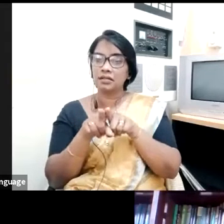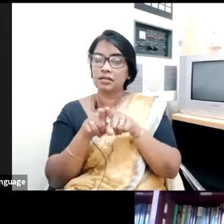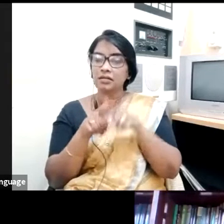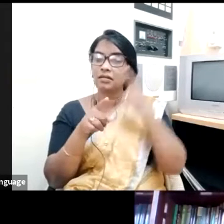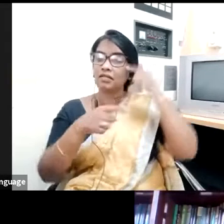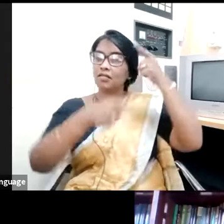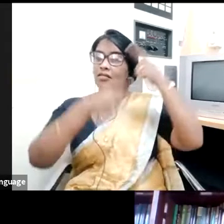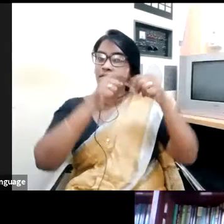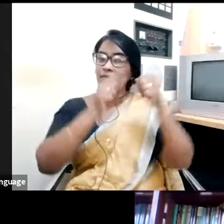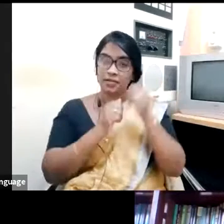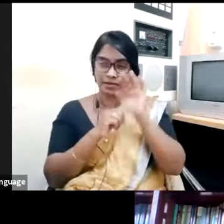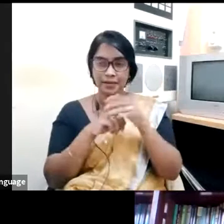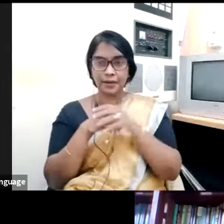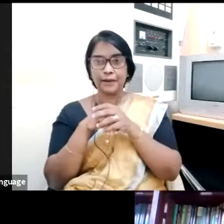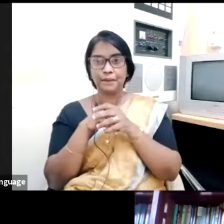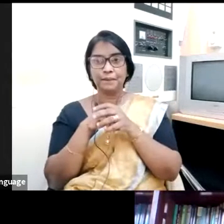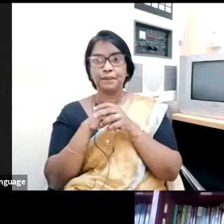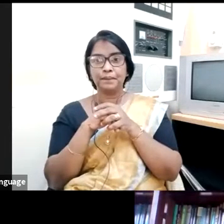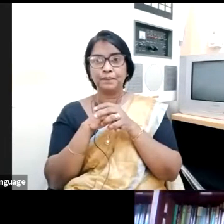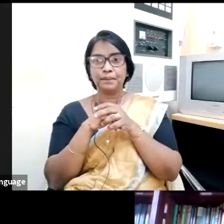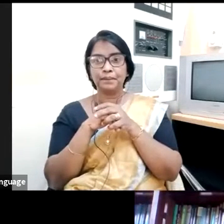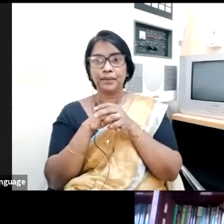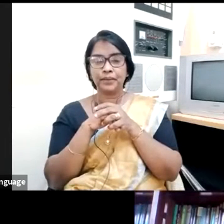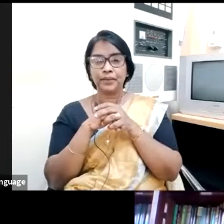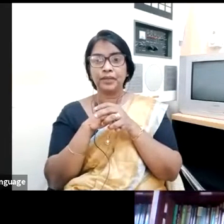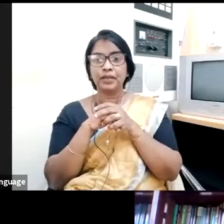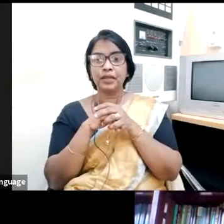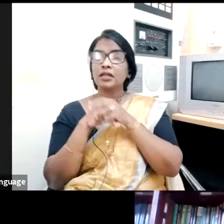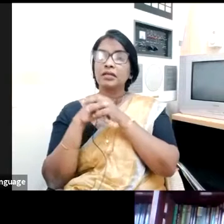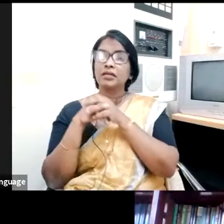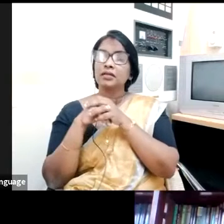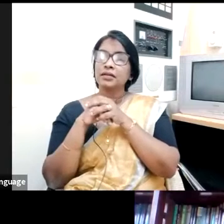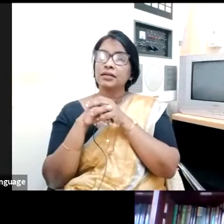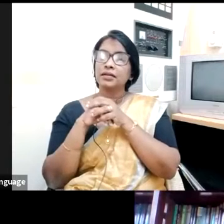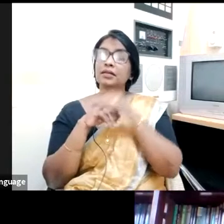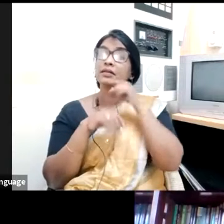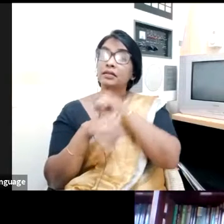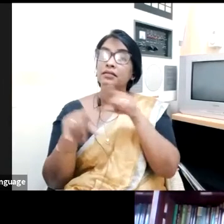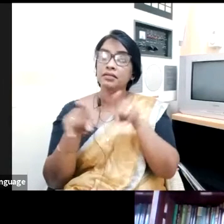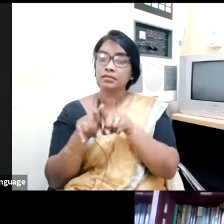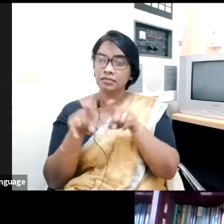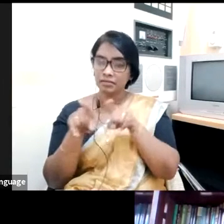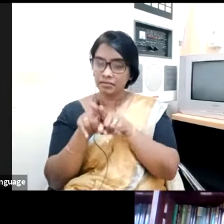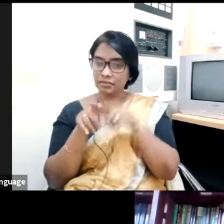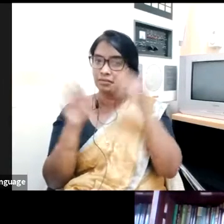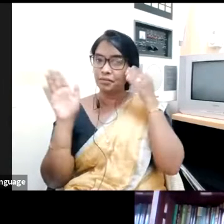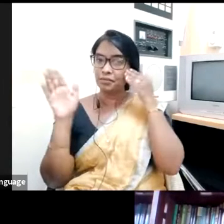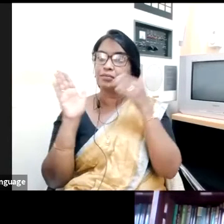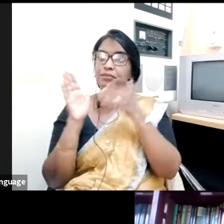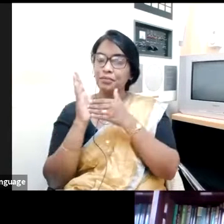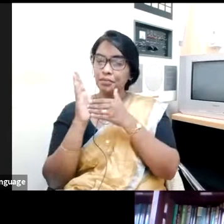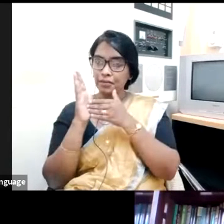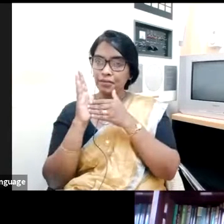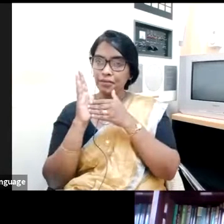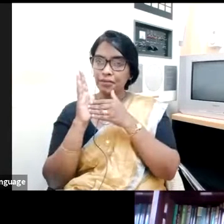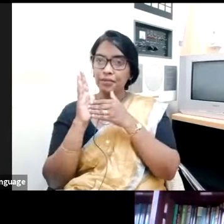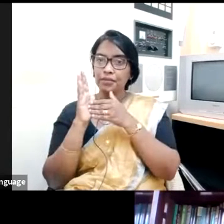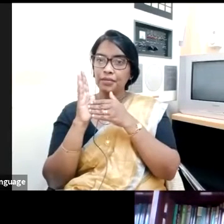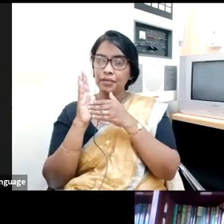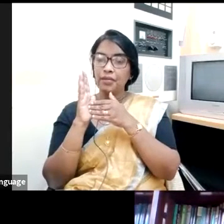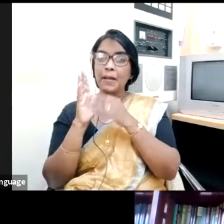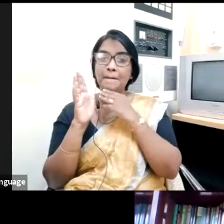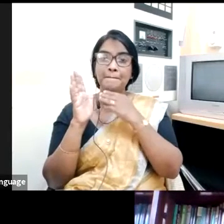invested 327 million rupees for a 2,516 kilowatt capacity. We have already